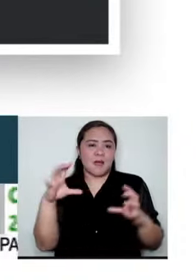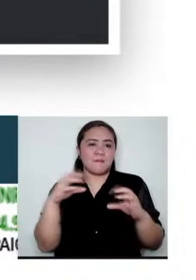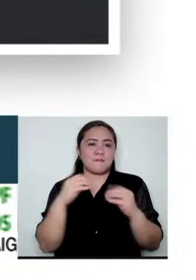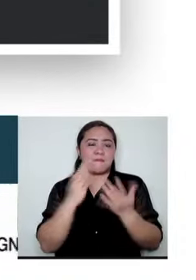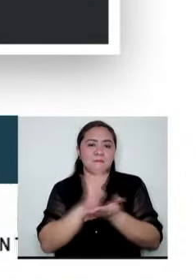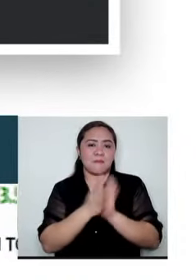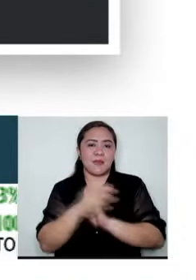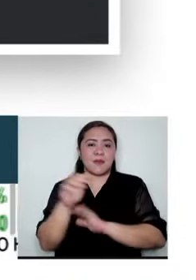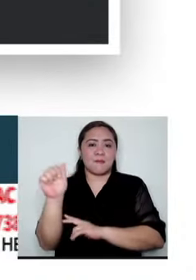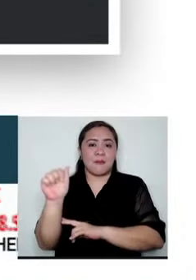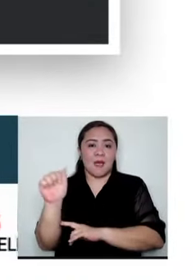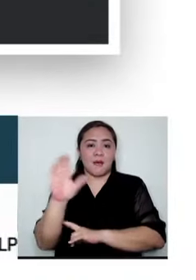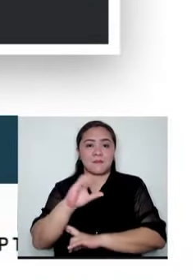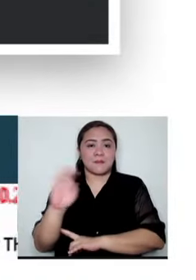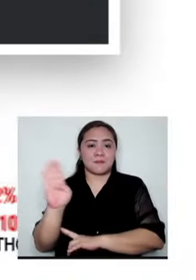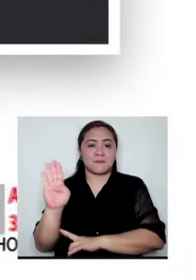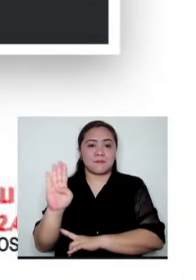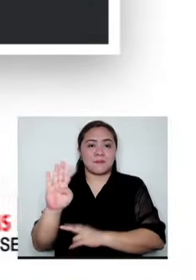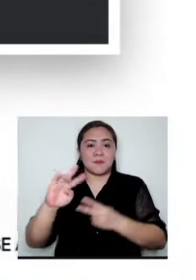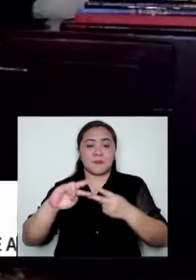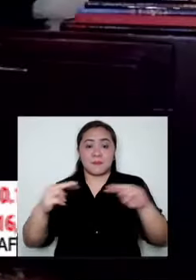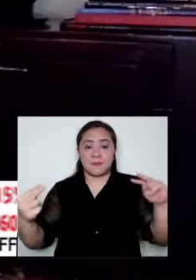Beta variants.